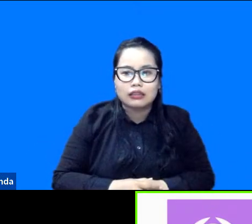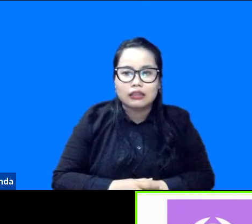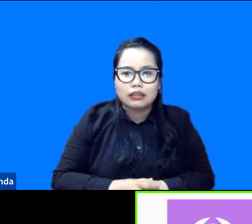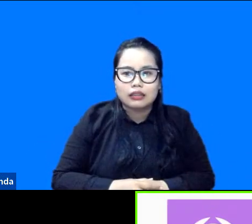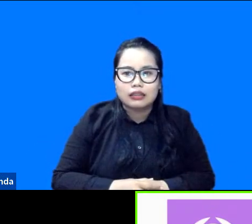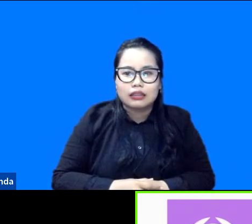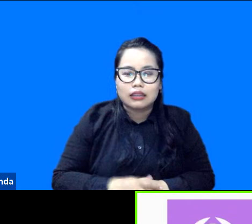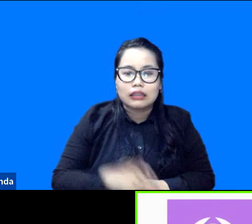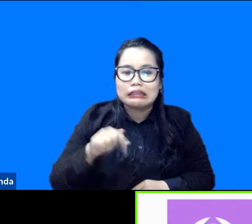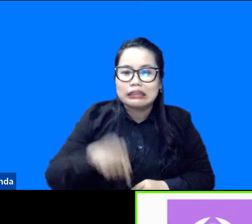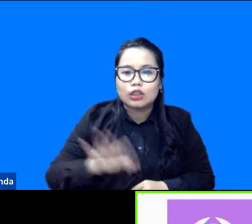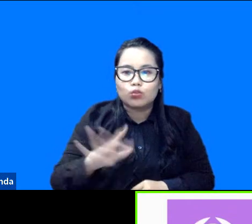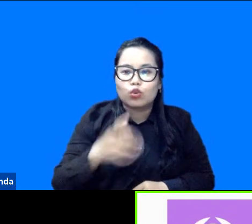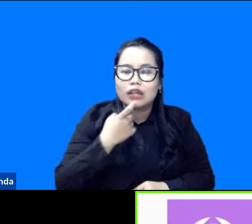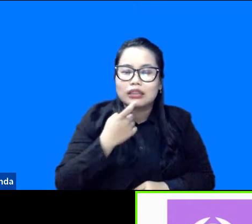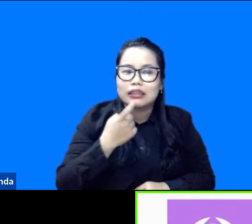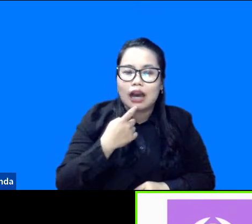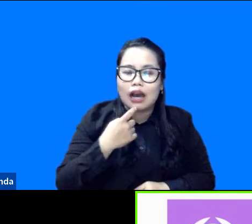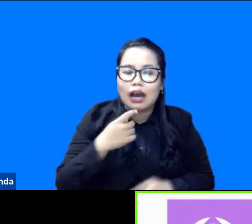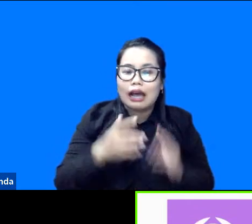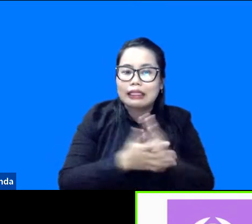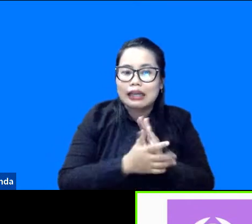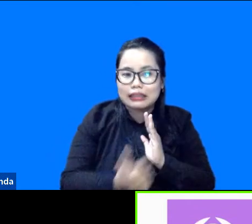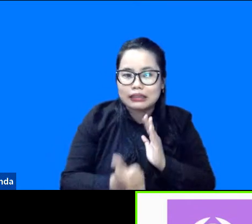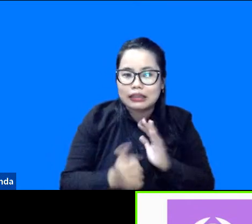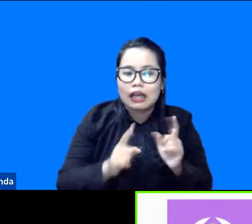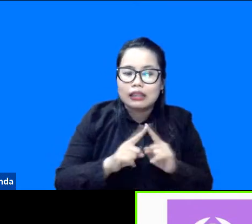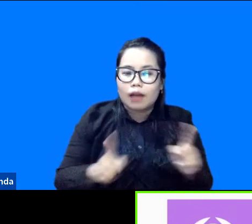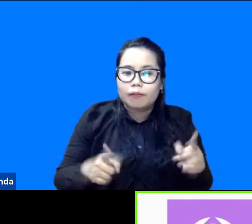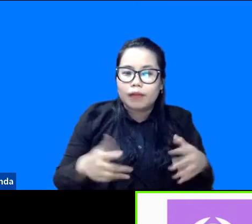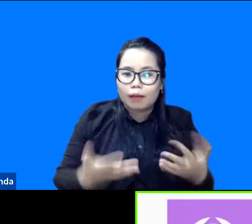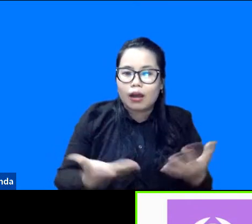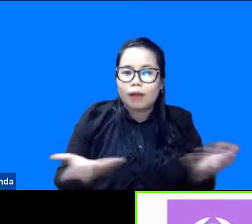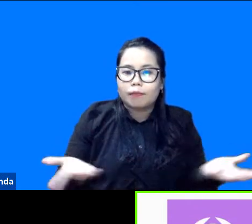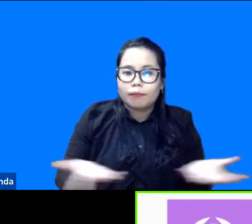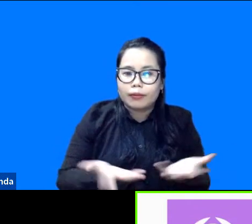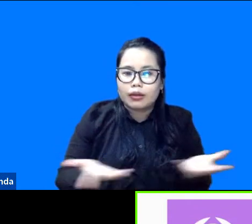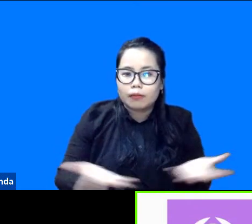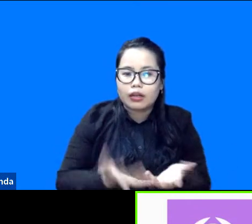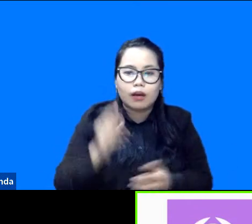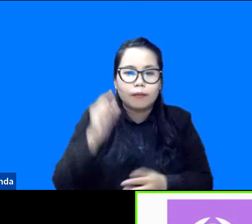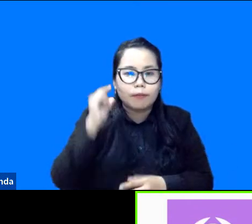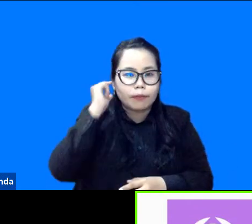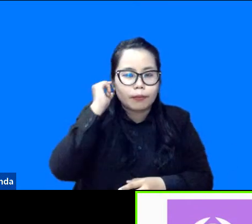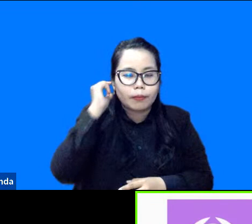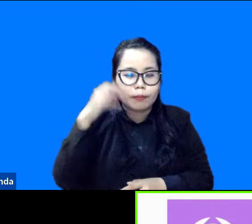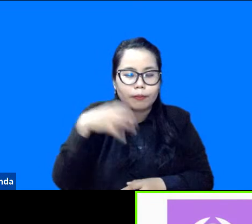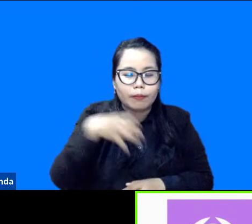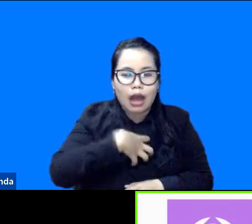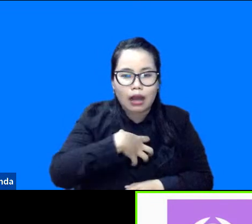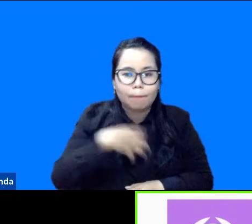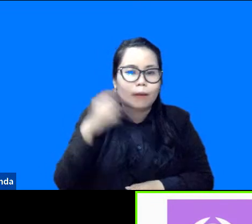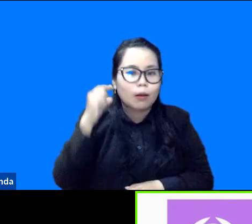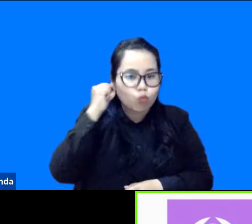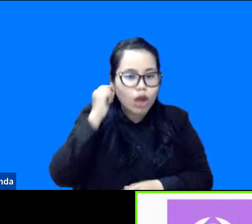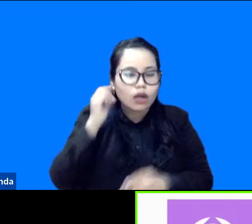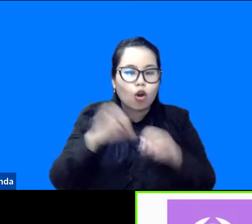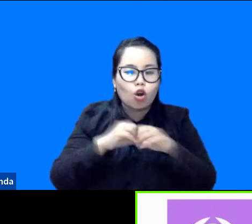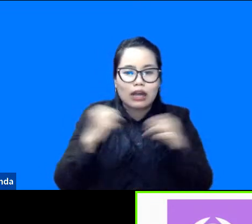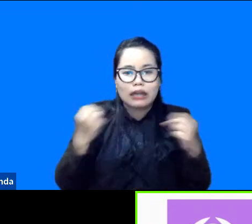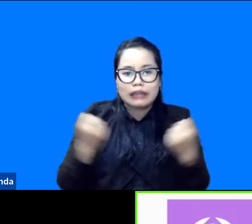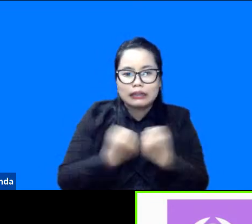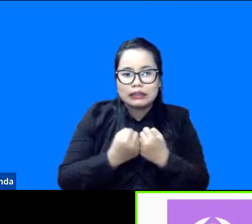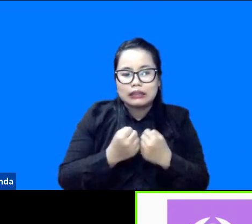also invite the women right organization, that women right organization or